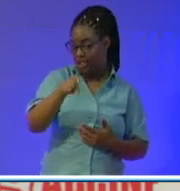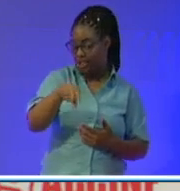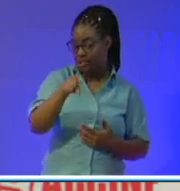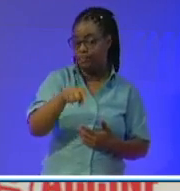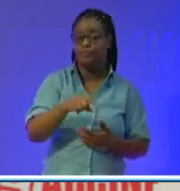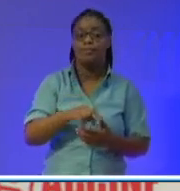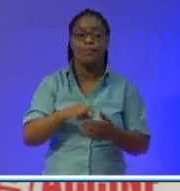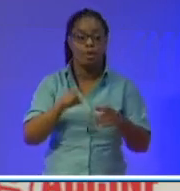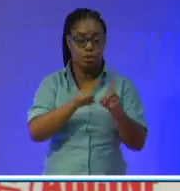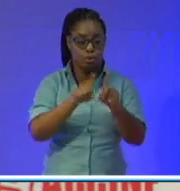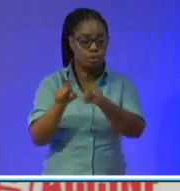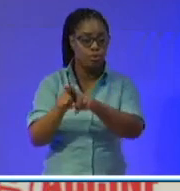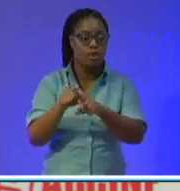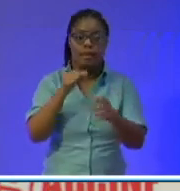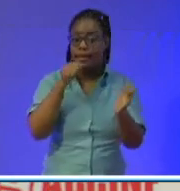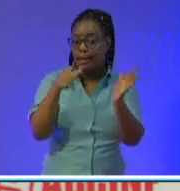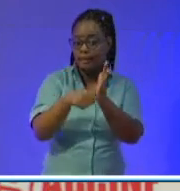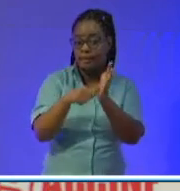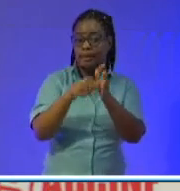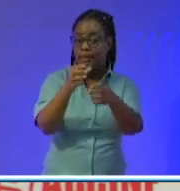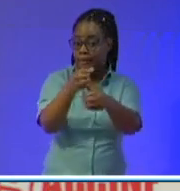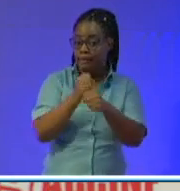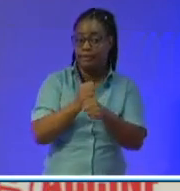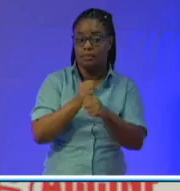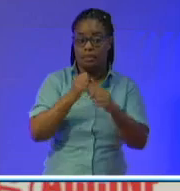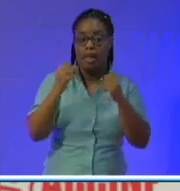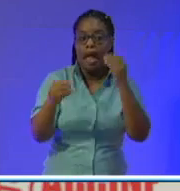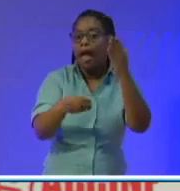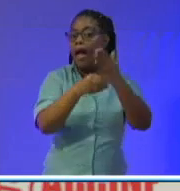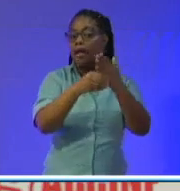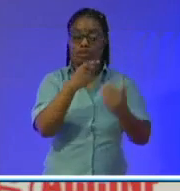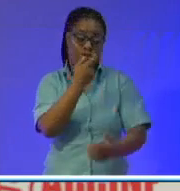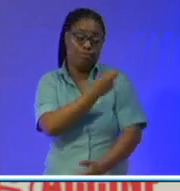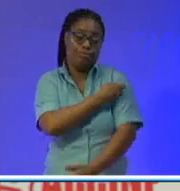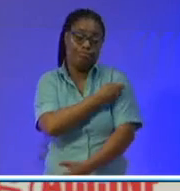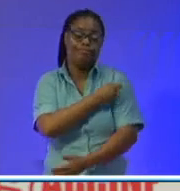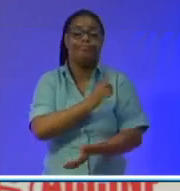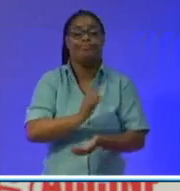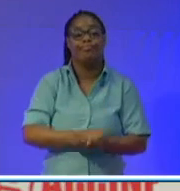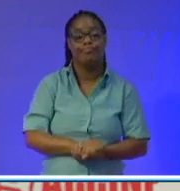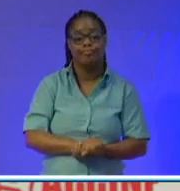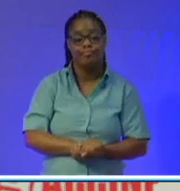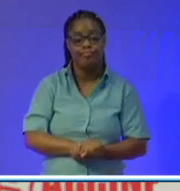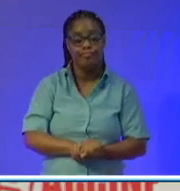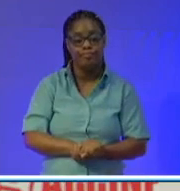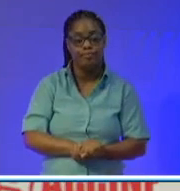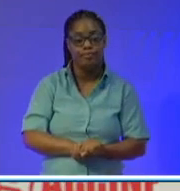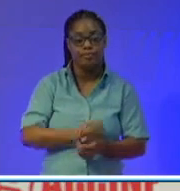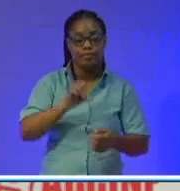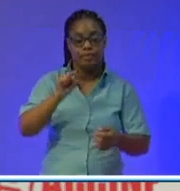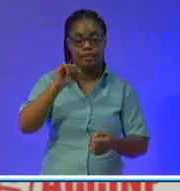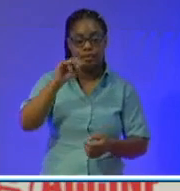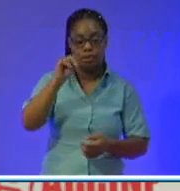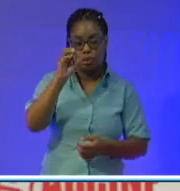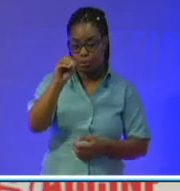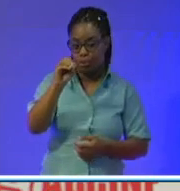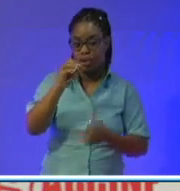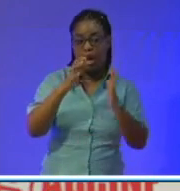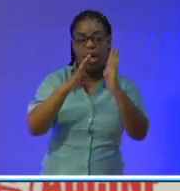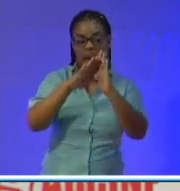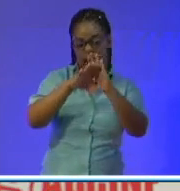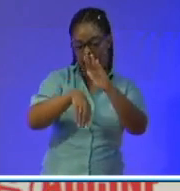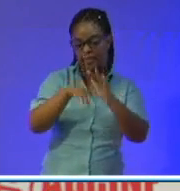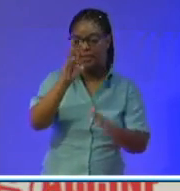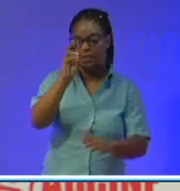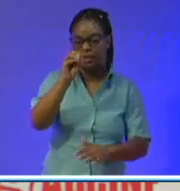could access the extra dose. For Sinopharm recipients under 60, you must have a